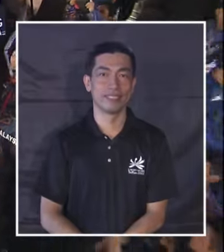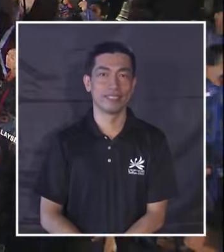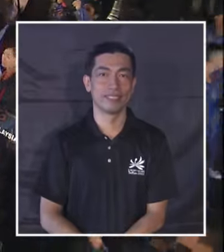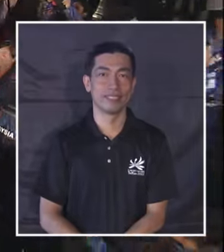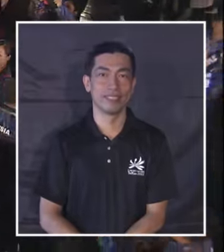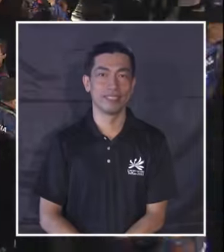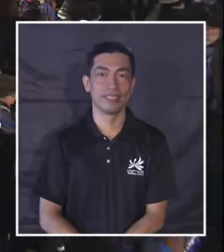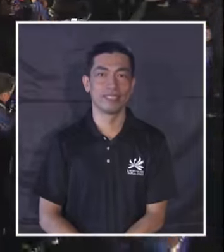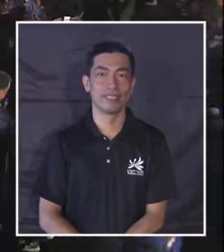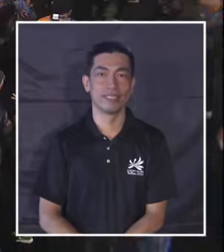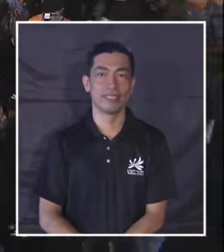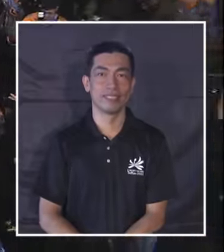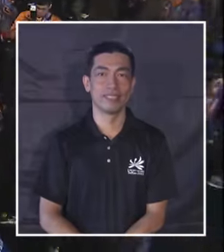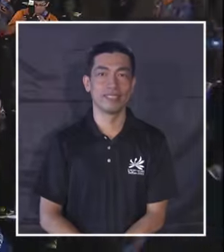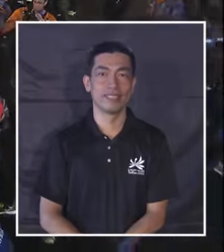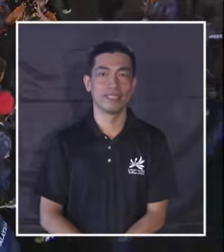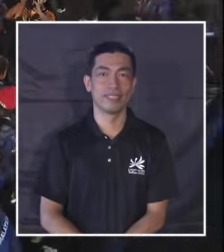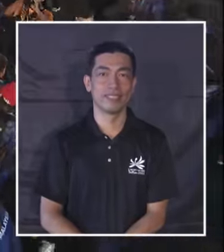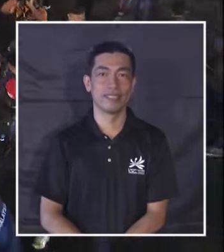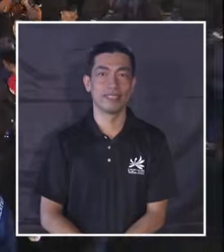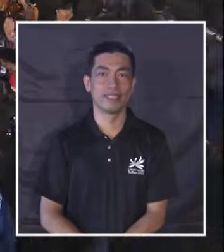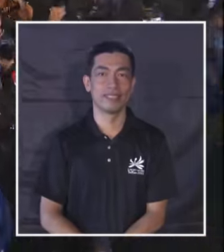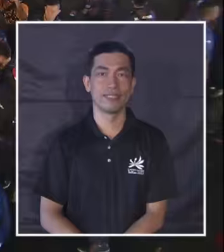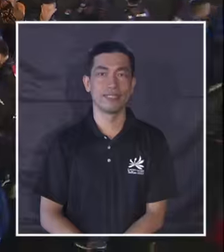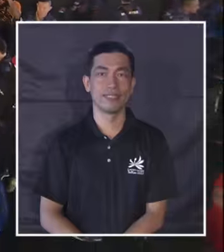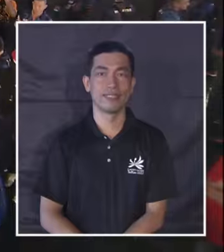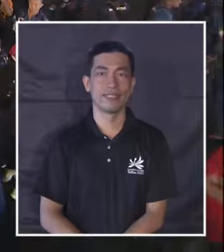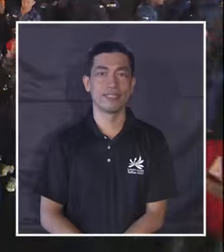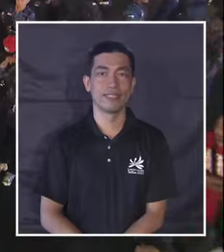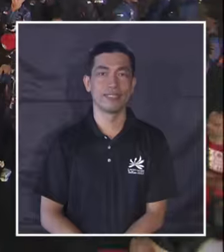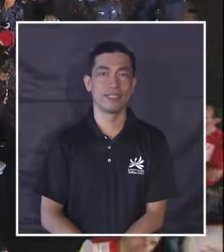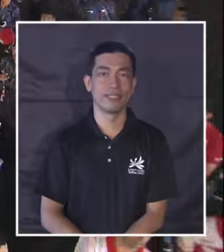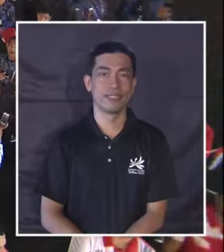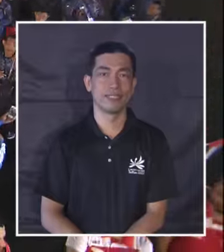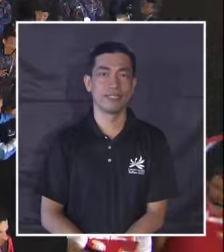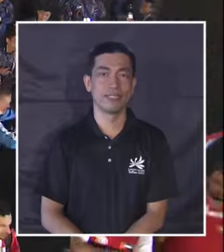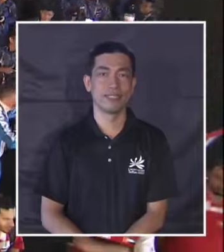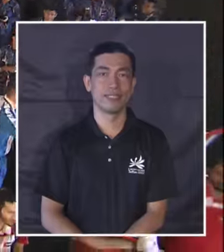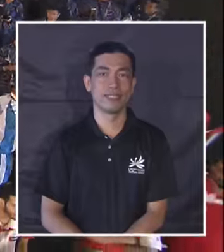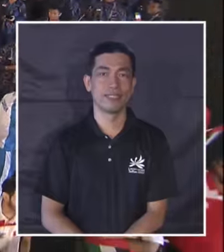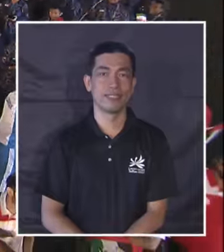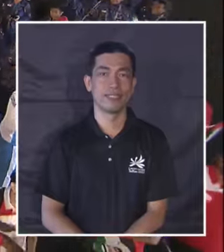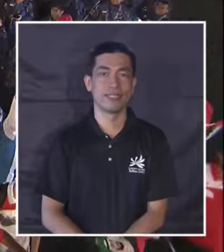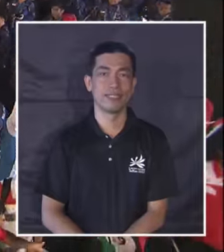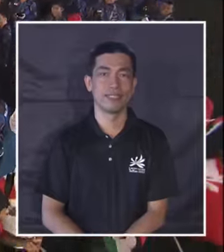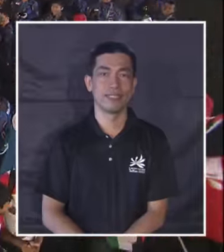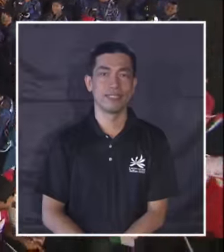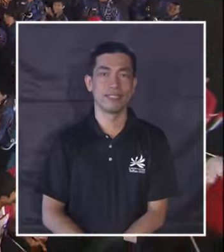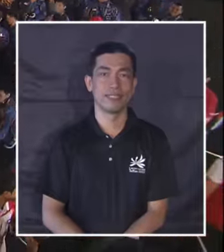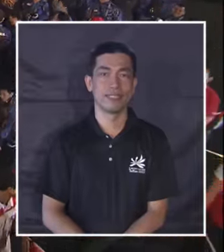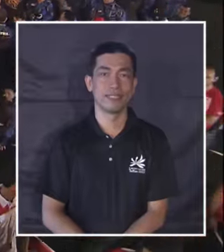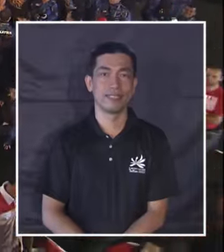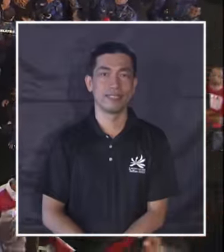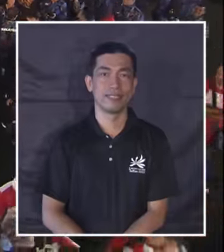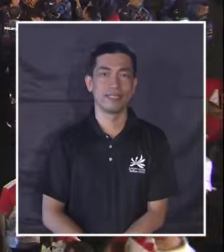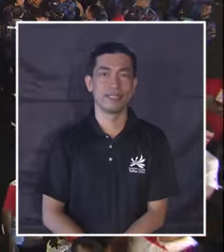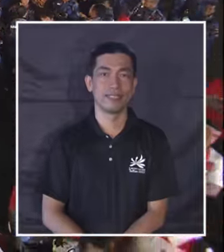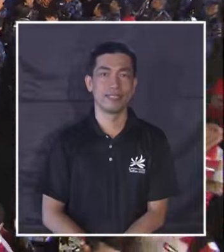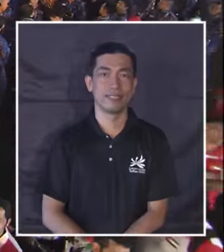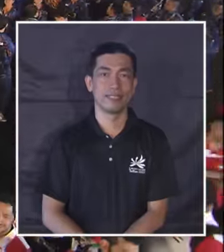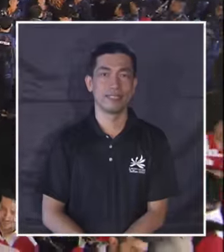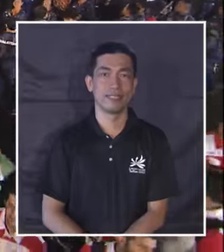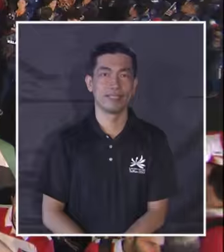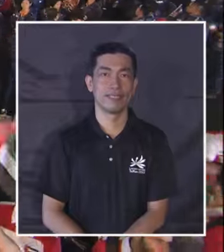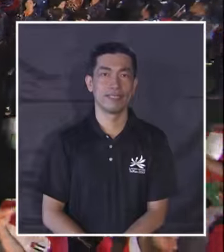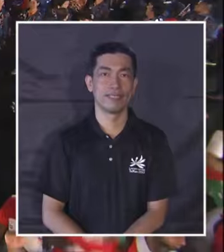any athletes from around the world during 3rd of October to 11th October, do